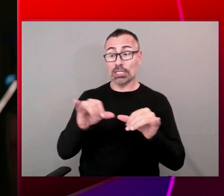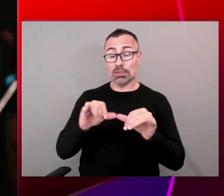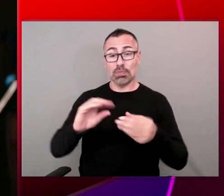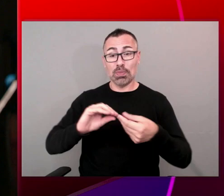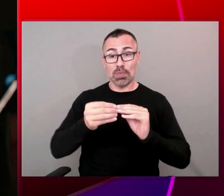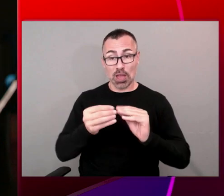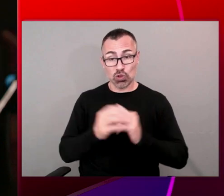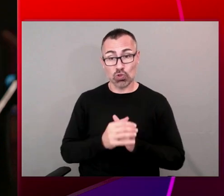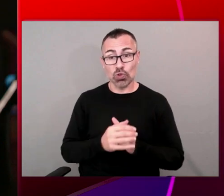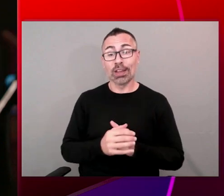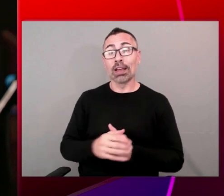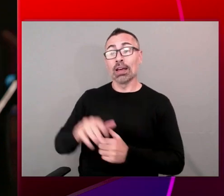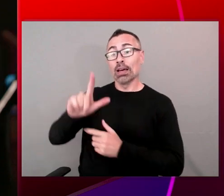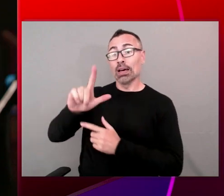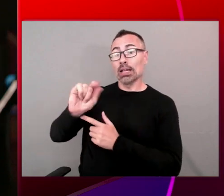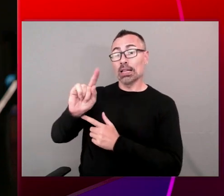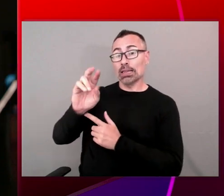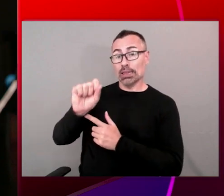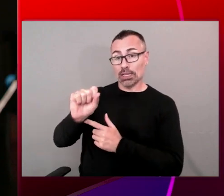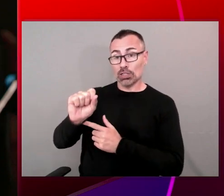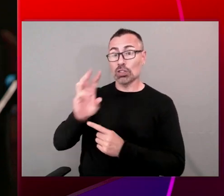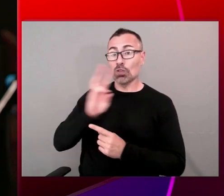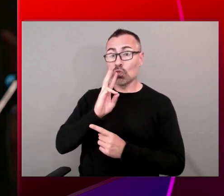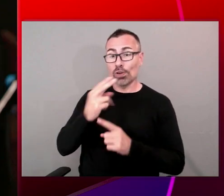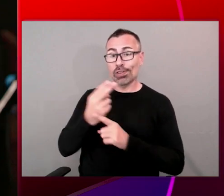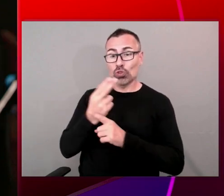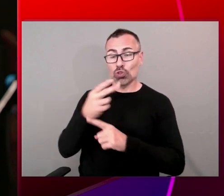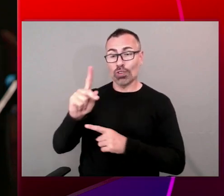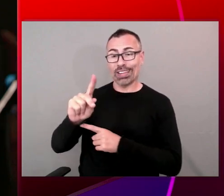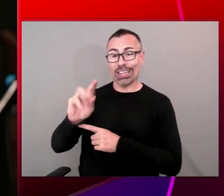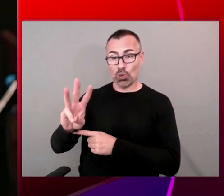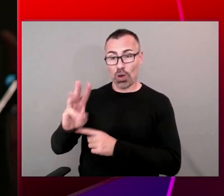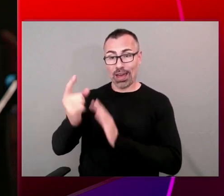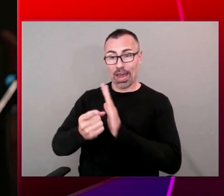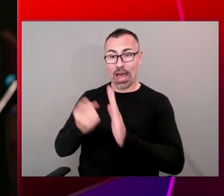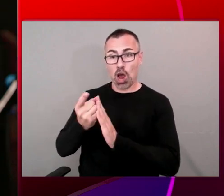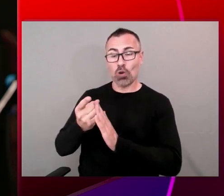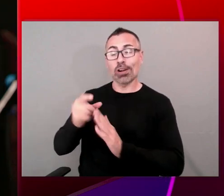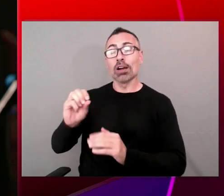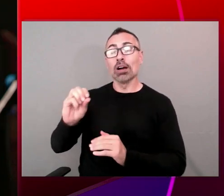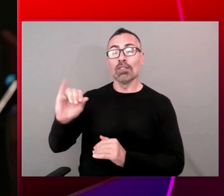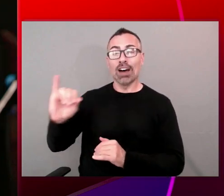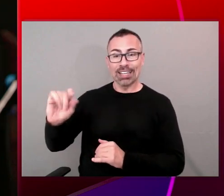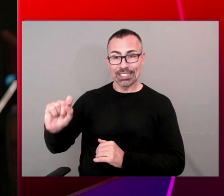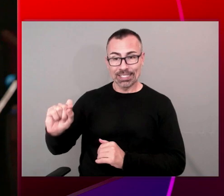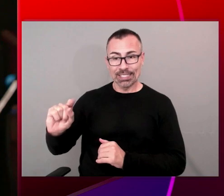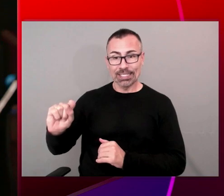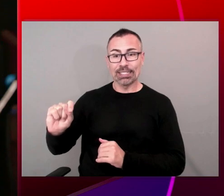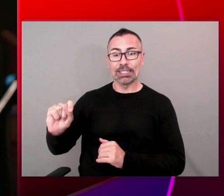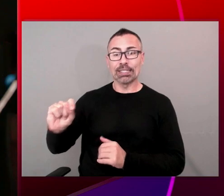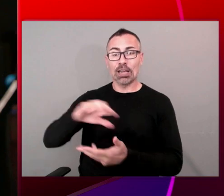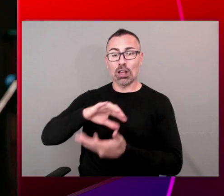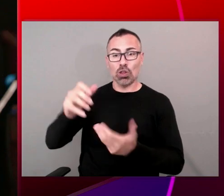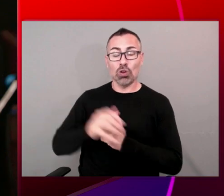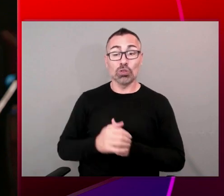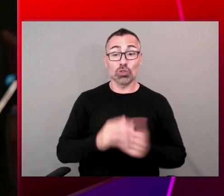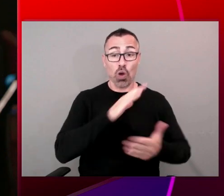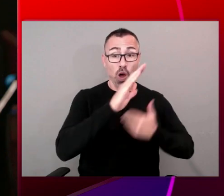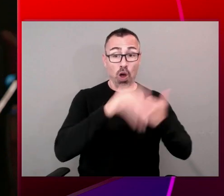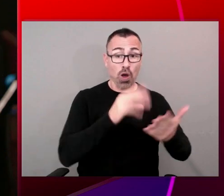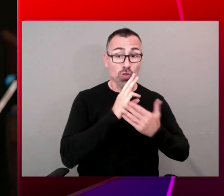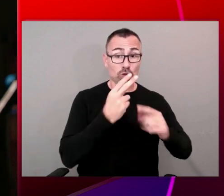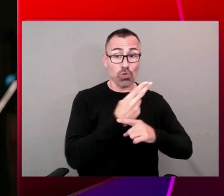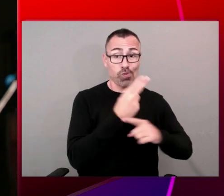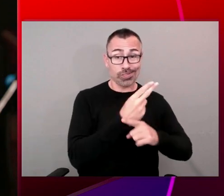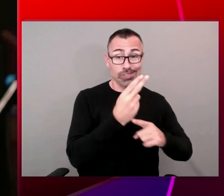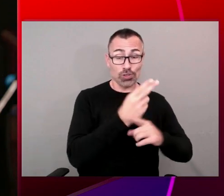kilowatt hour of IT load. So you basically take all of the water that you use globally, and then you divide that by all the energy that